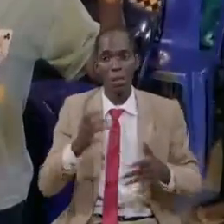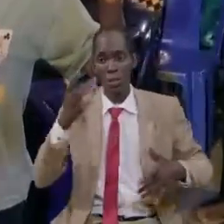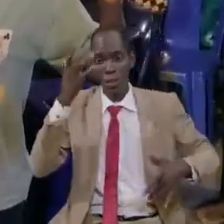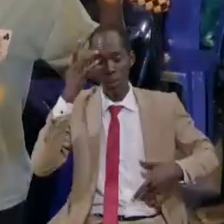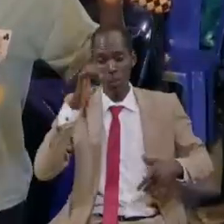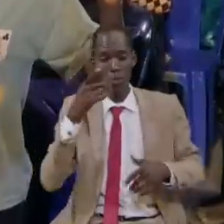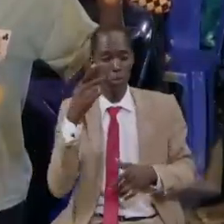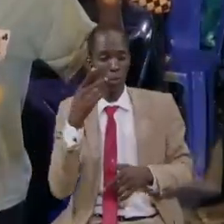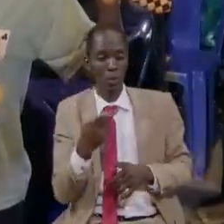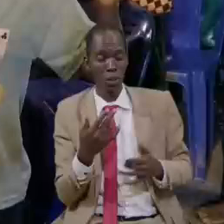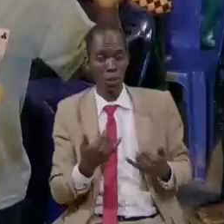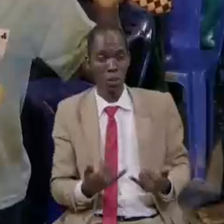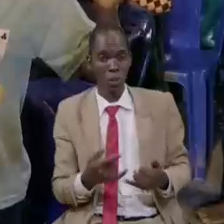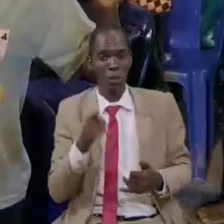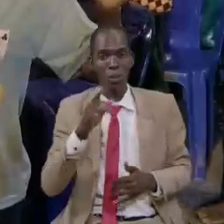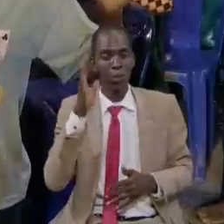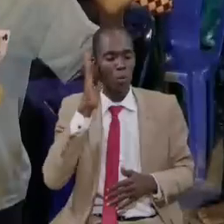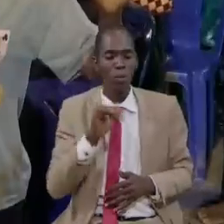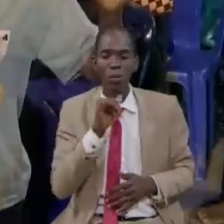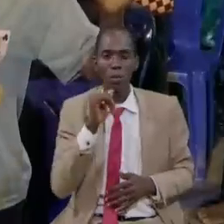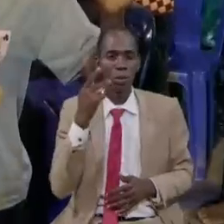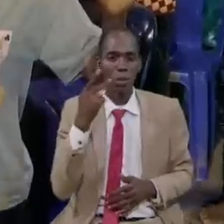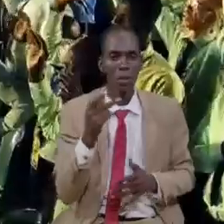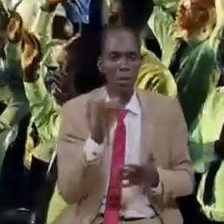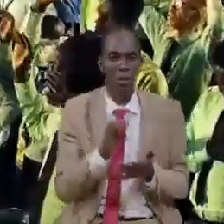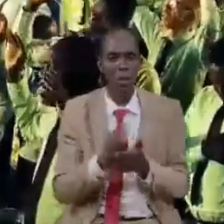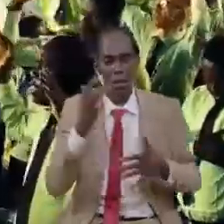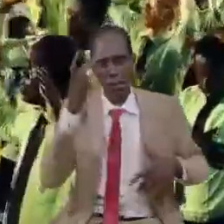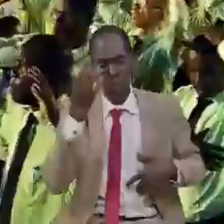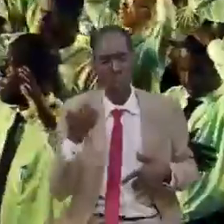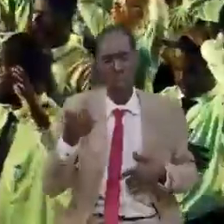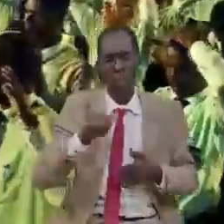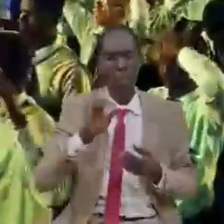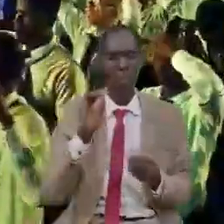you'll see it no more after the final amen.